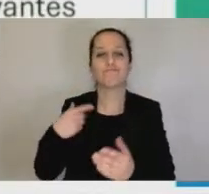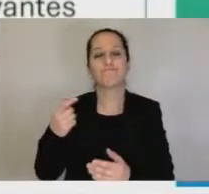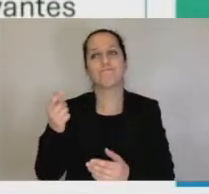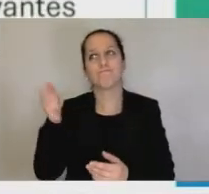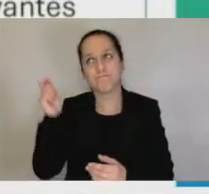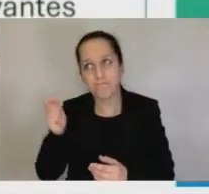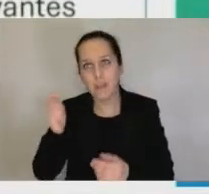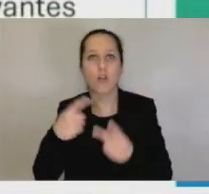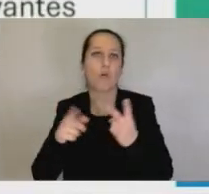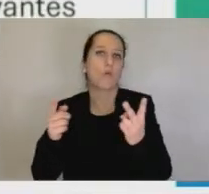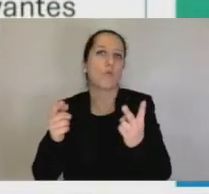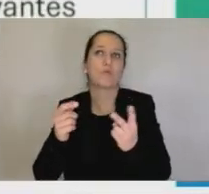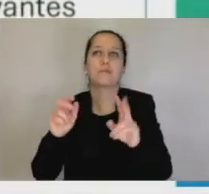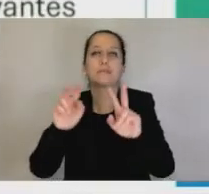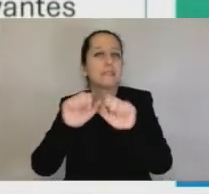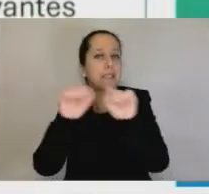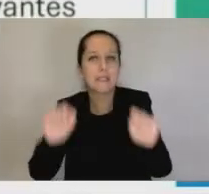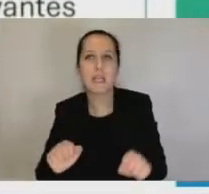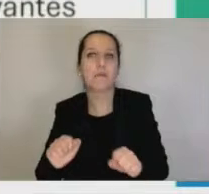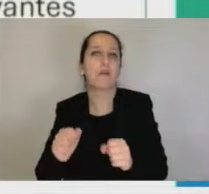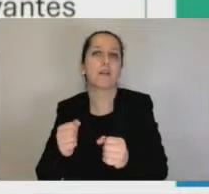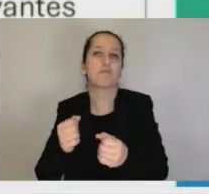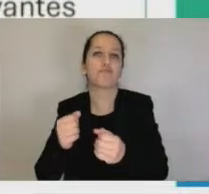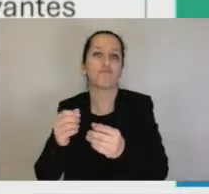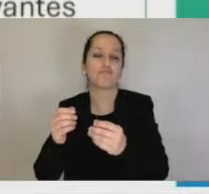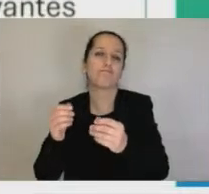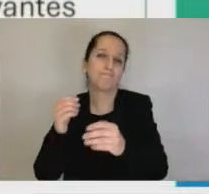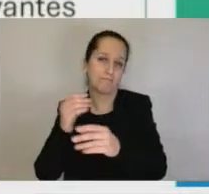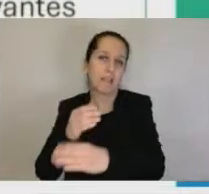facilitating affiliation to the